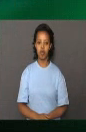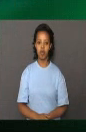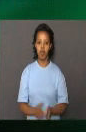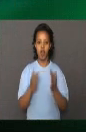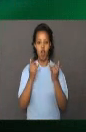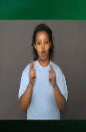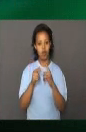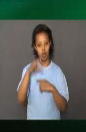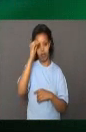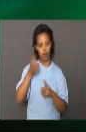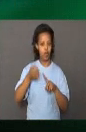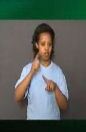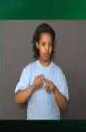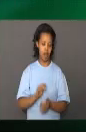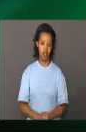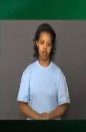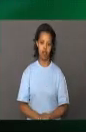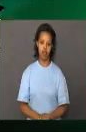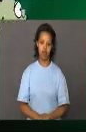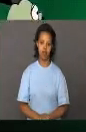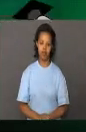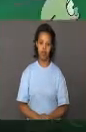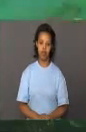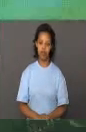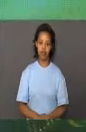Let's get back to our lesson.